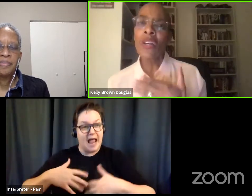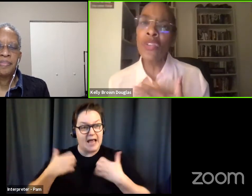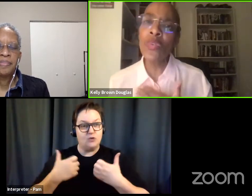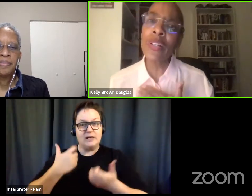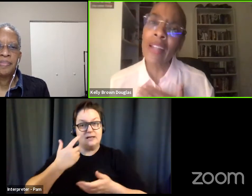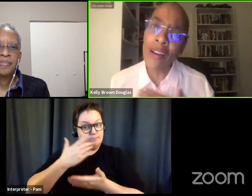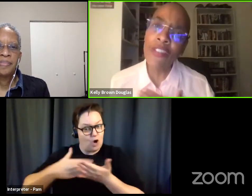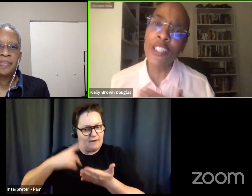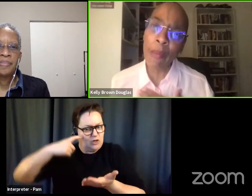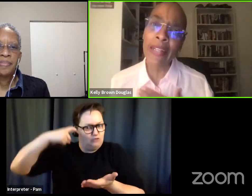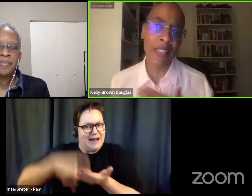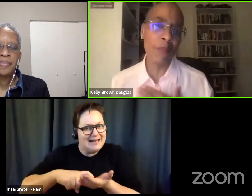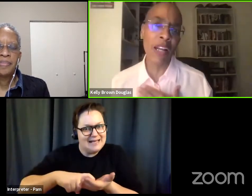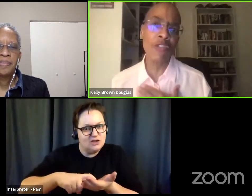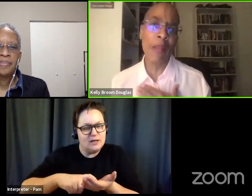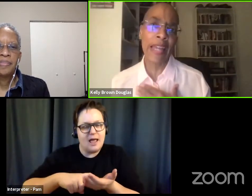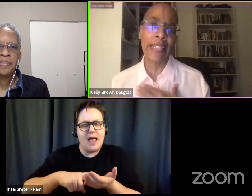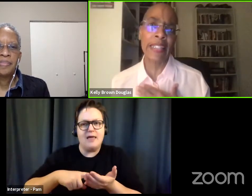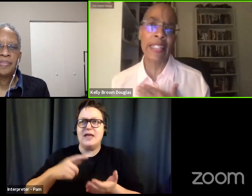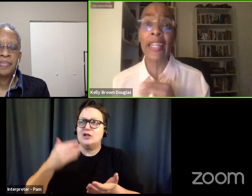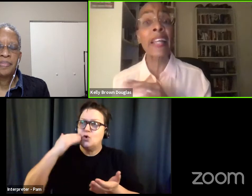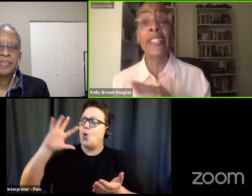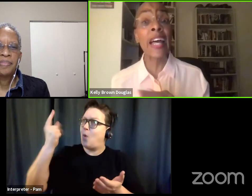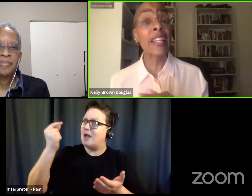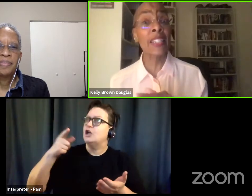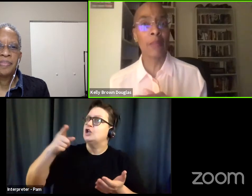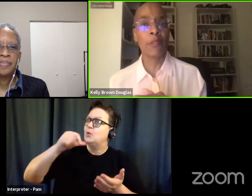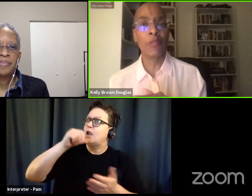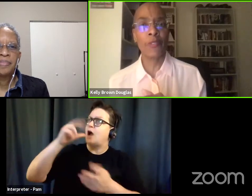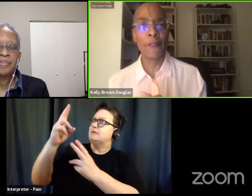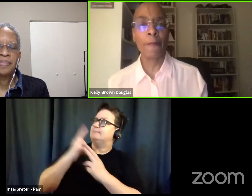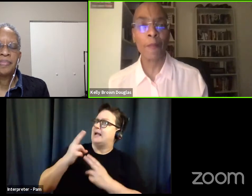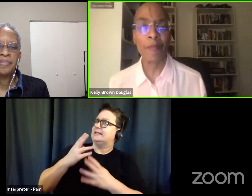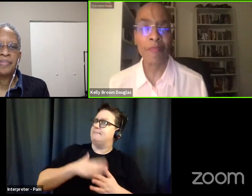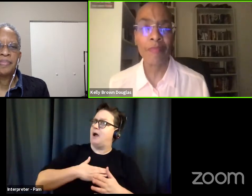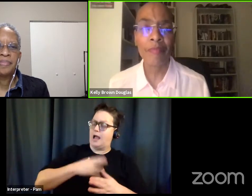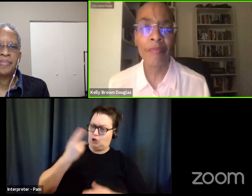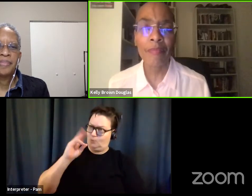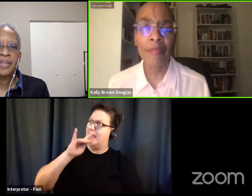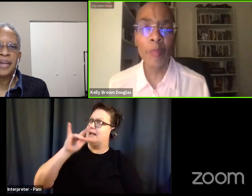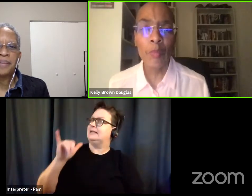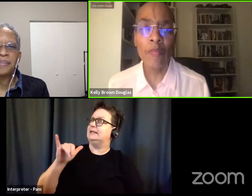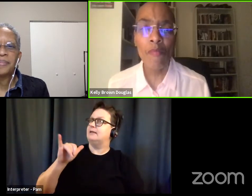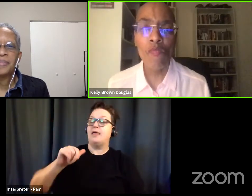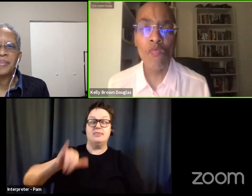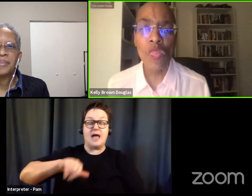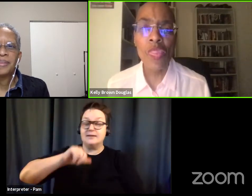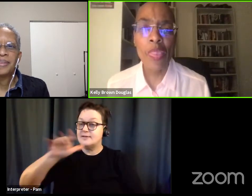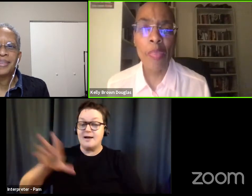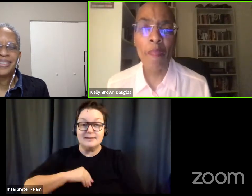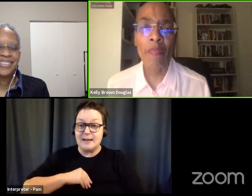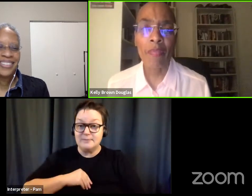what, you are not respecting my humanity, and that's not acceptable. Mm-hmm.